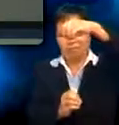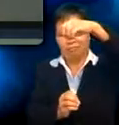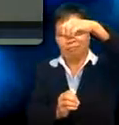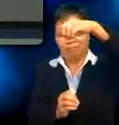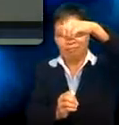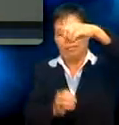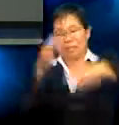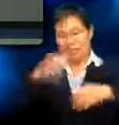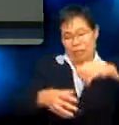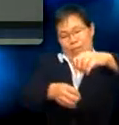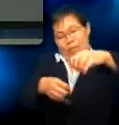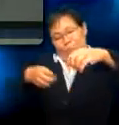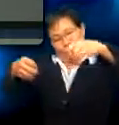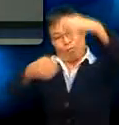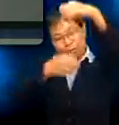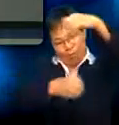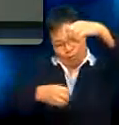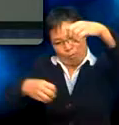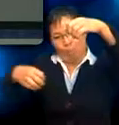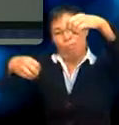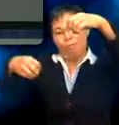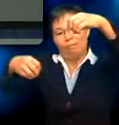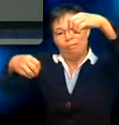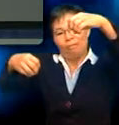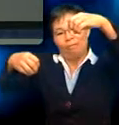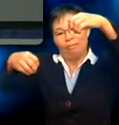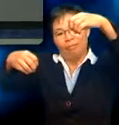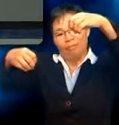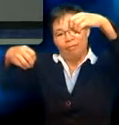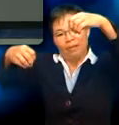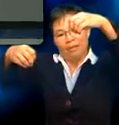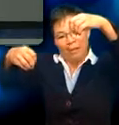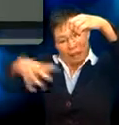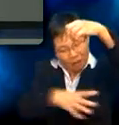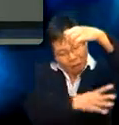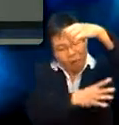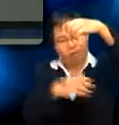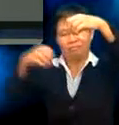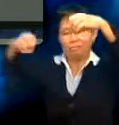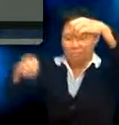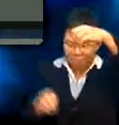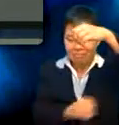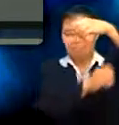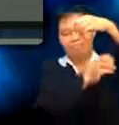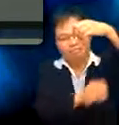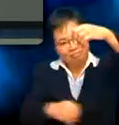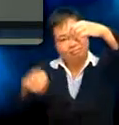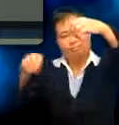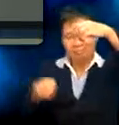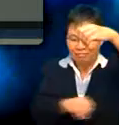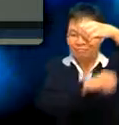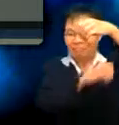If I pull the bob away from its rest position and I let it go, this pendulum will